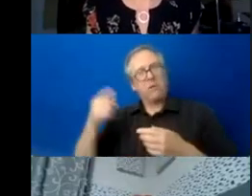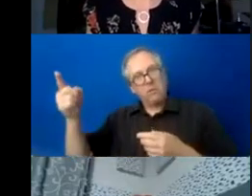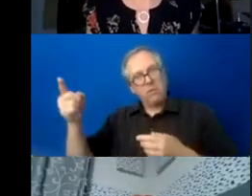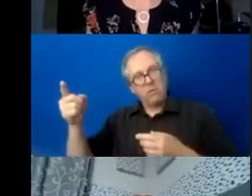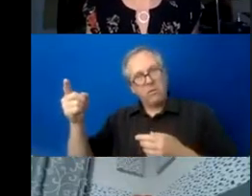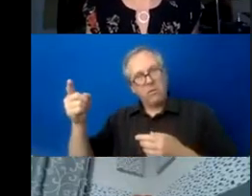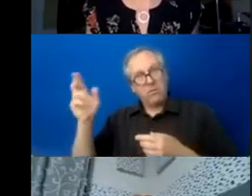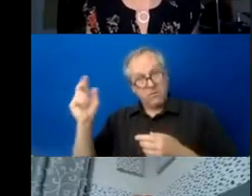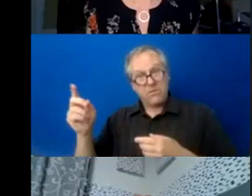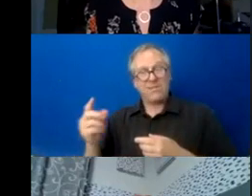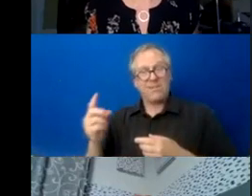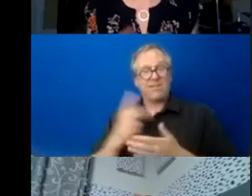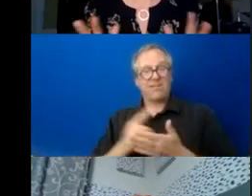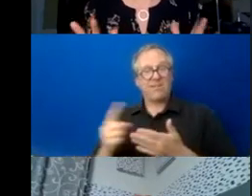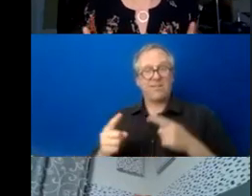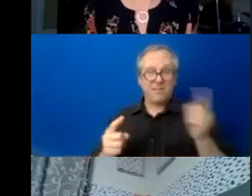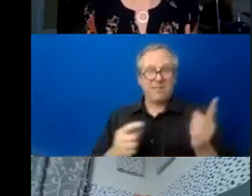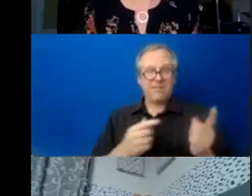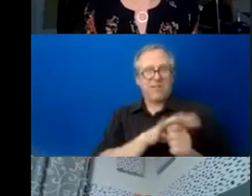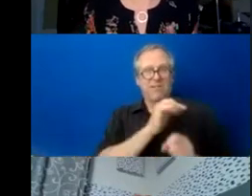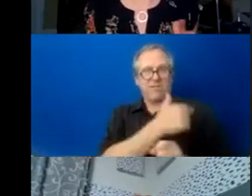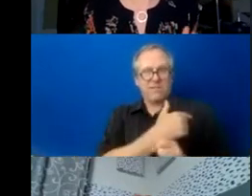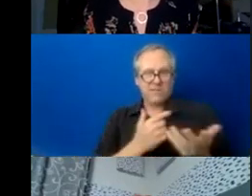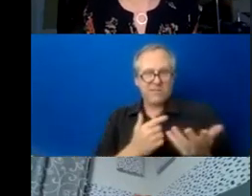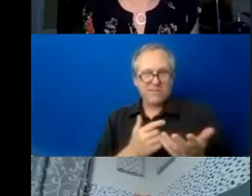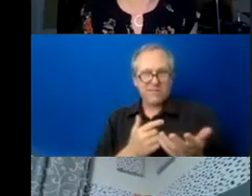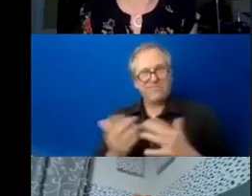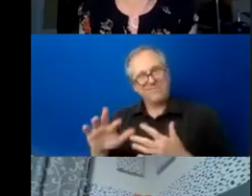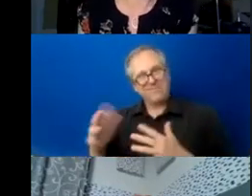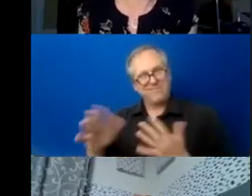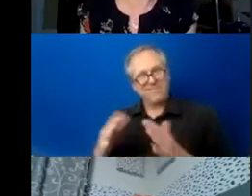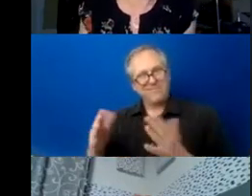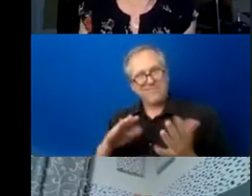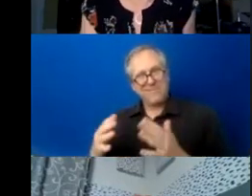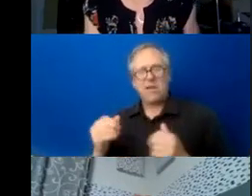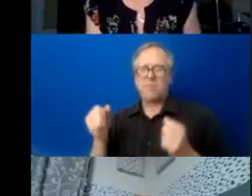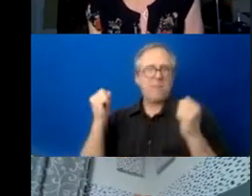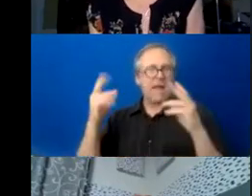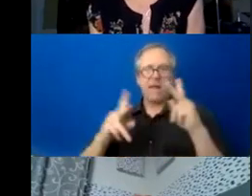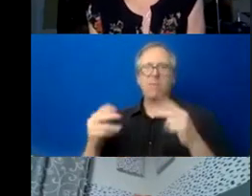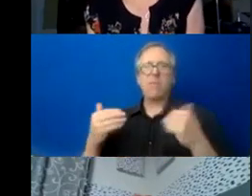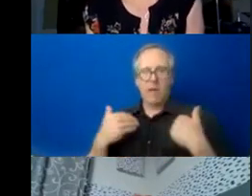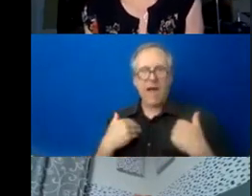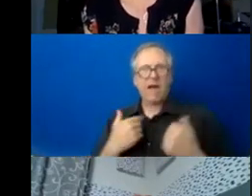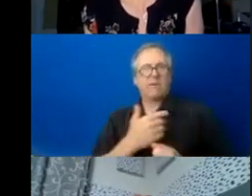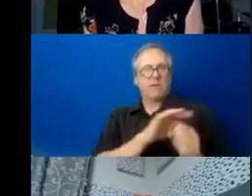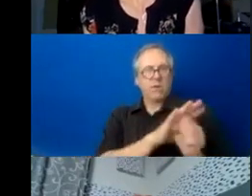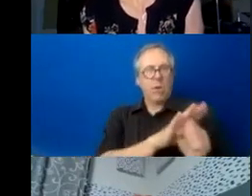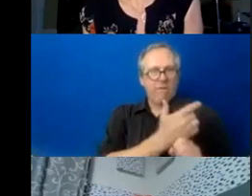provider would probably know the best. But lots and lots of people have been getting this vaccine on those medications.